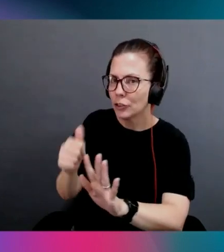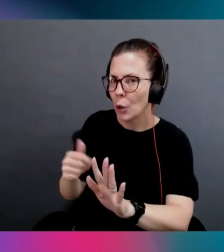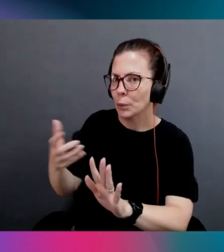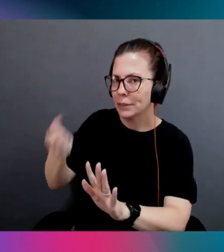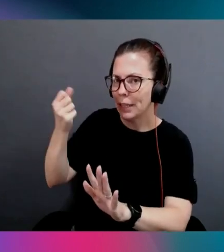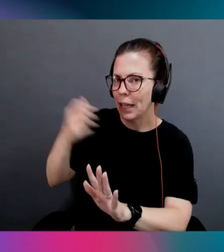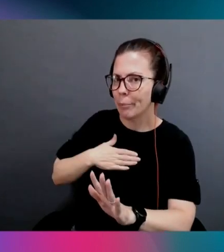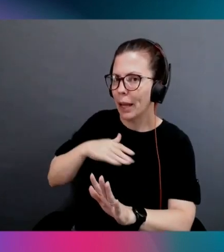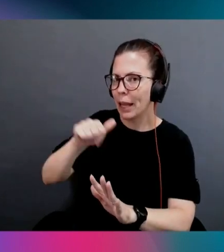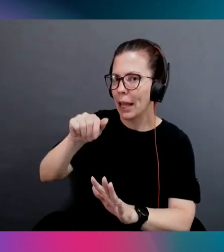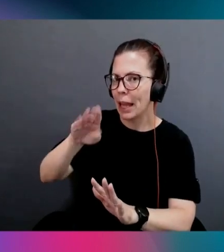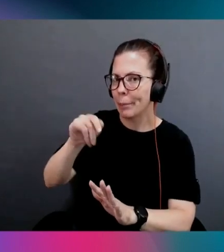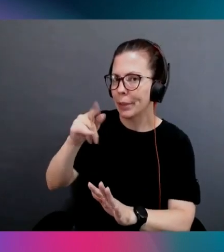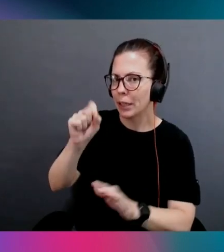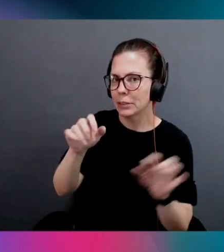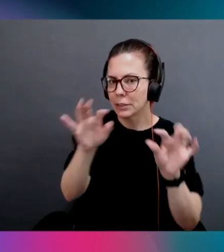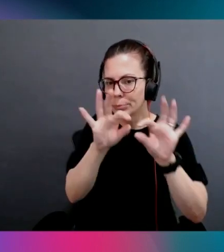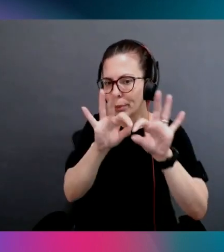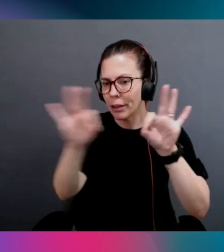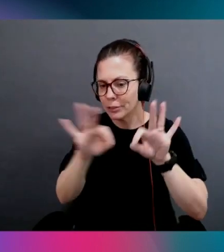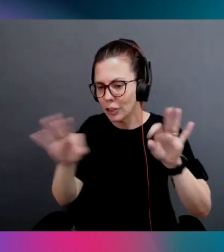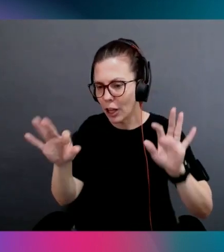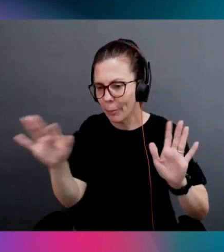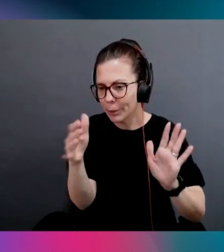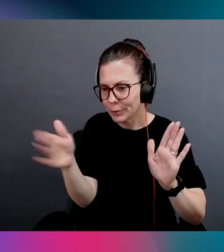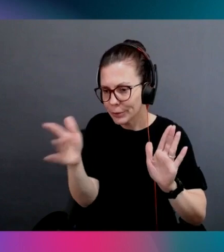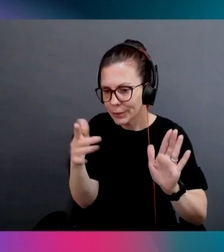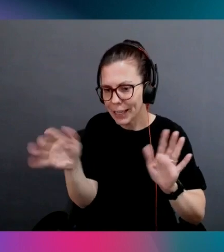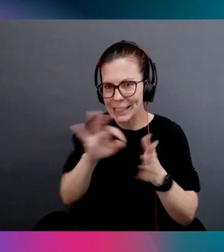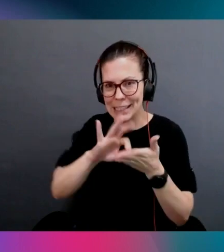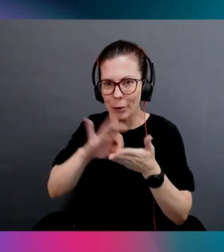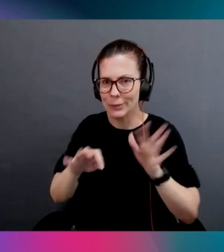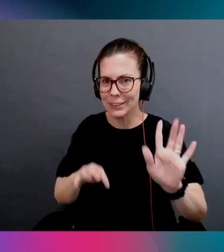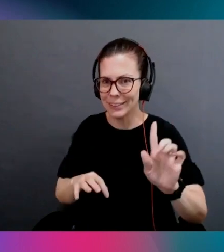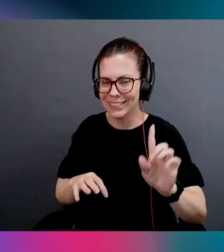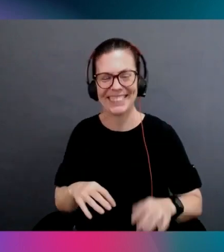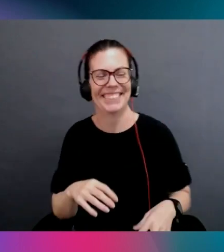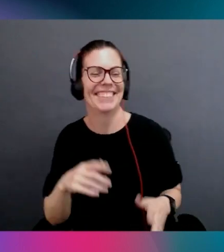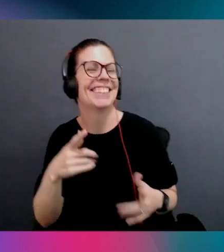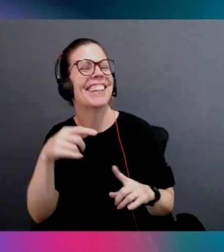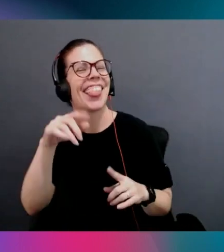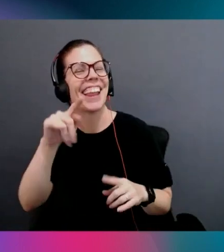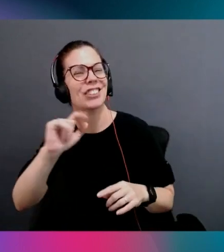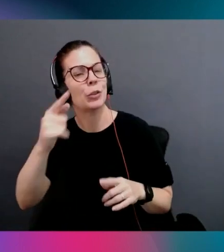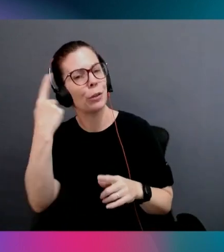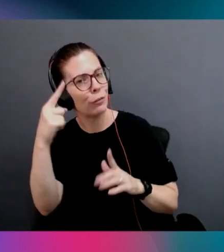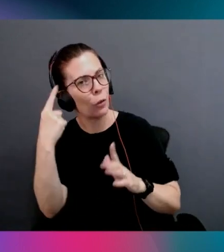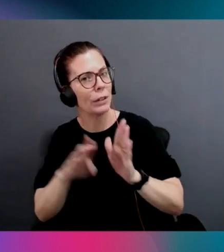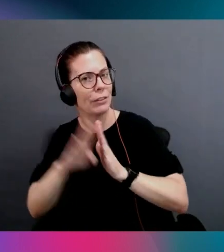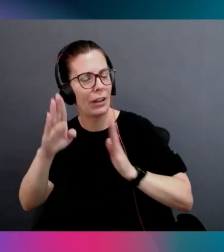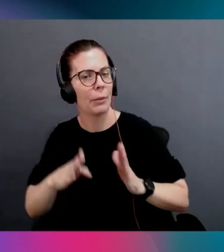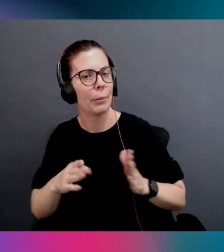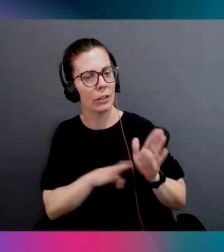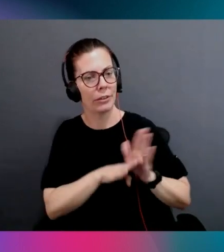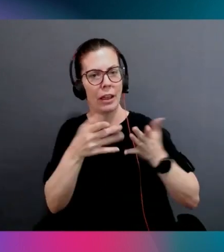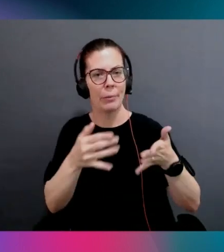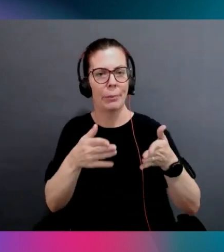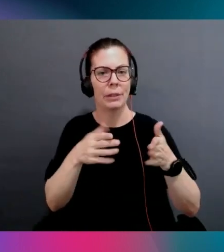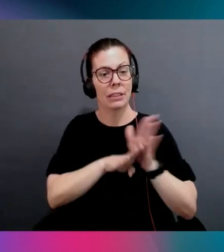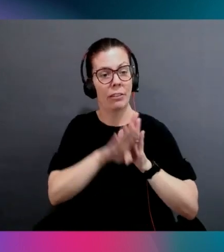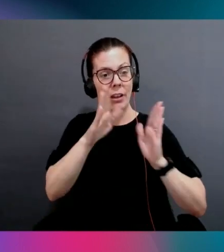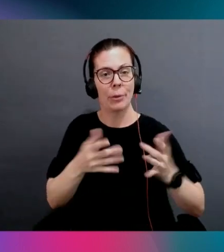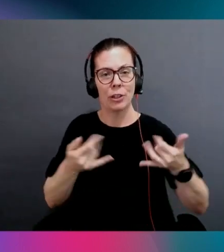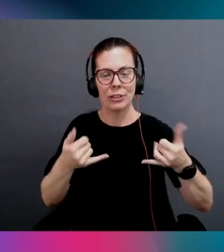need that abacus. Yeah. So essentially, I mean, this tool it's a tool for developers. The developer is still the expert. The system is not the